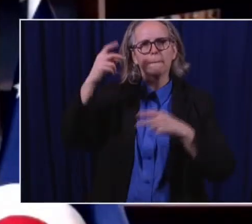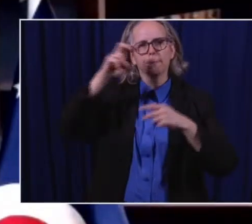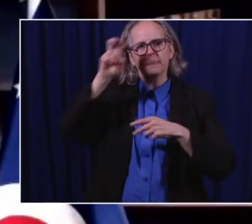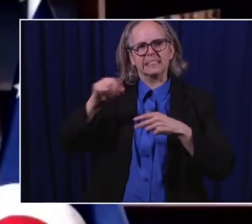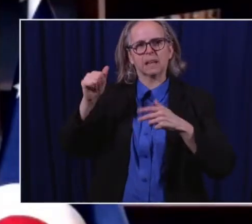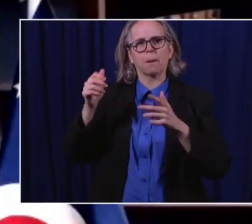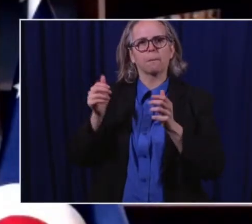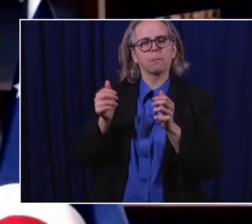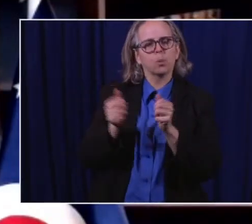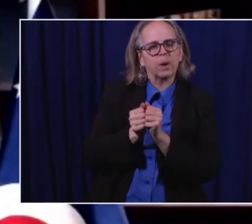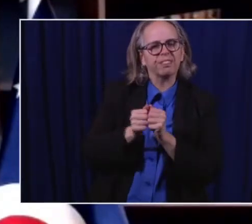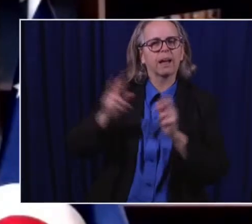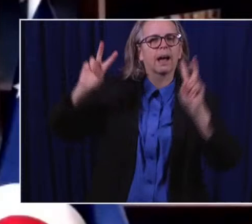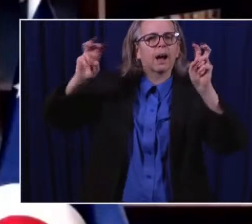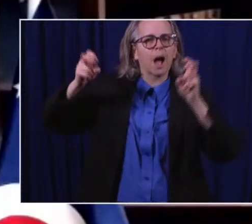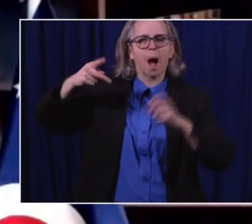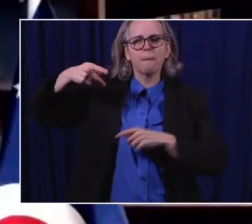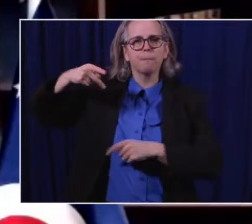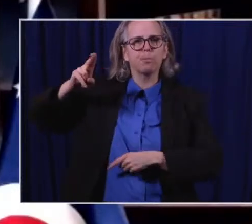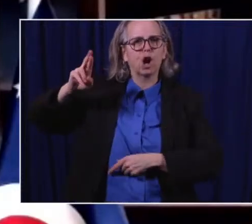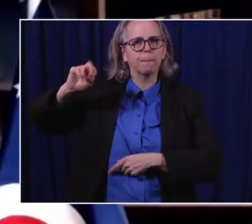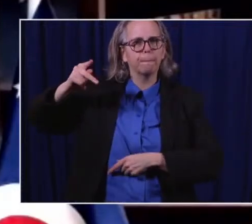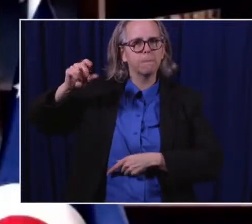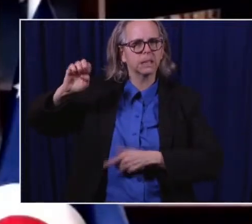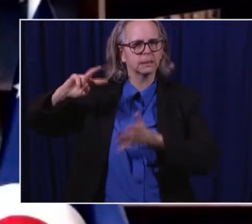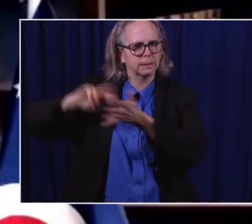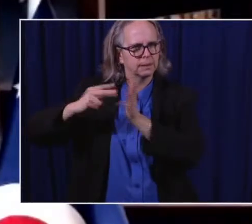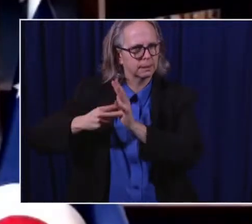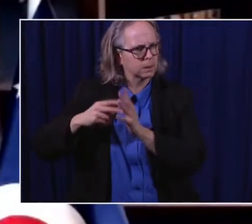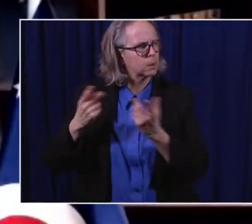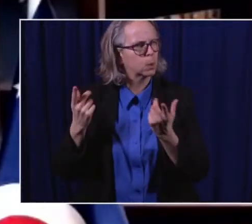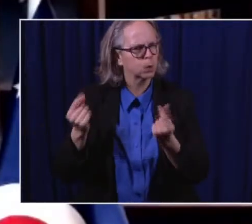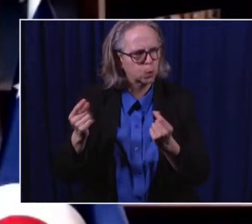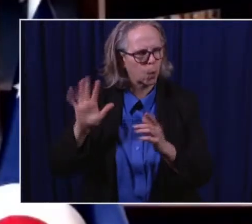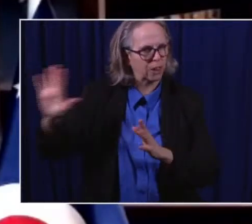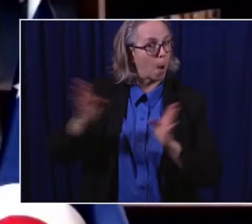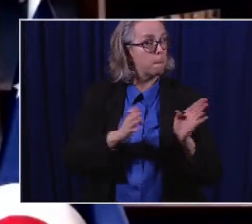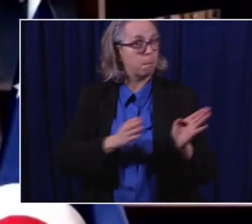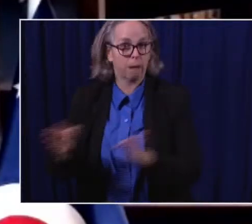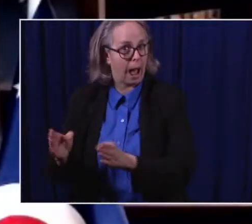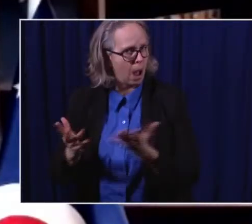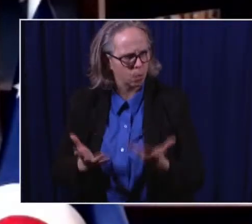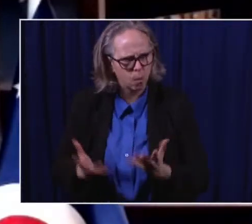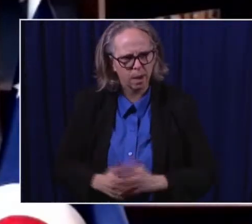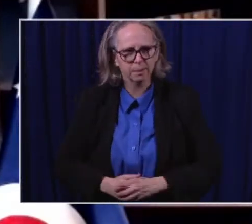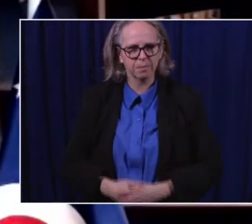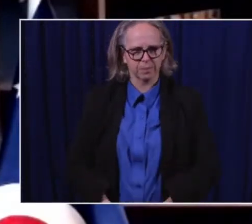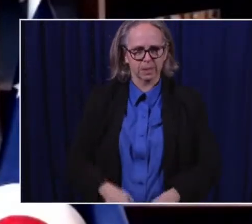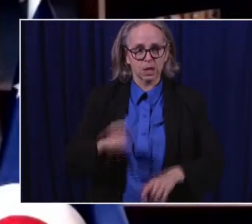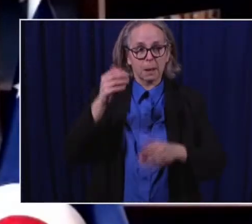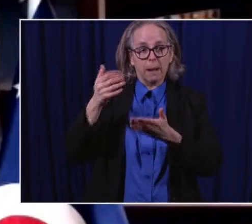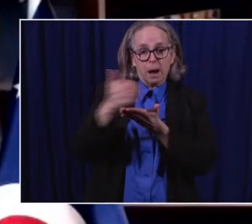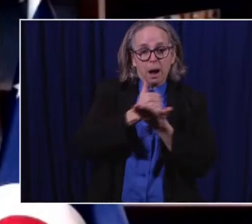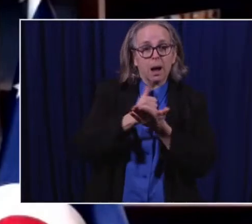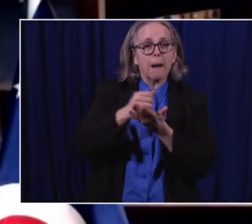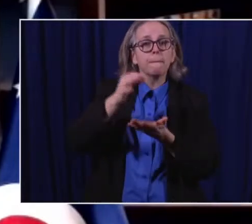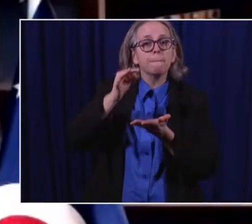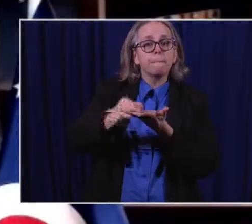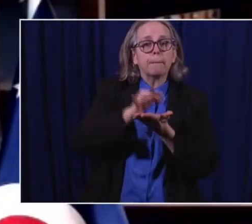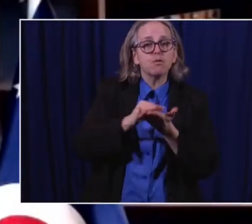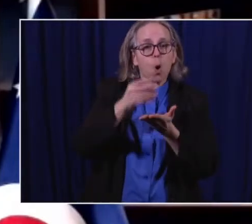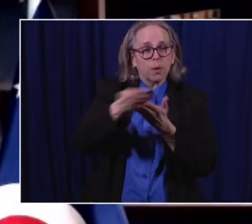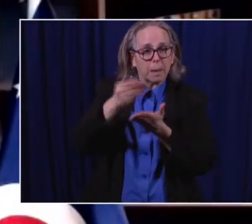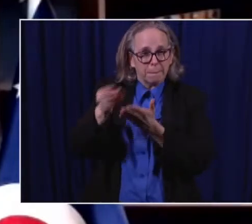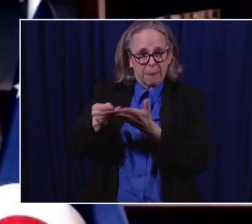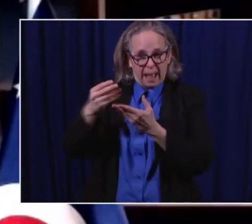They want to donate $1 for every pepperoni pizza that's been sold this week to the Ohio Restaurant Employee Relief Fund.